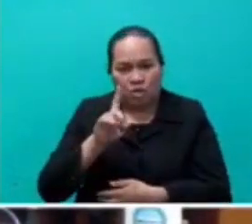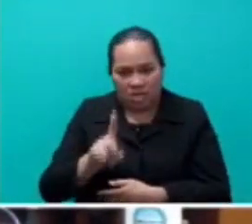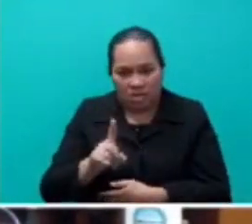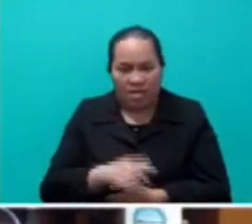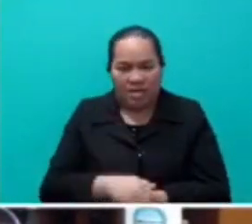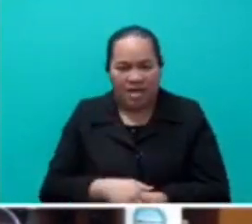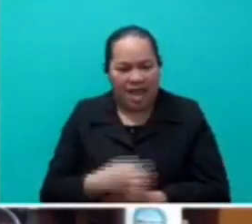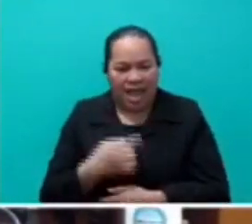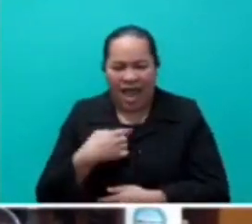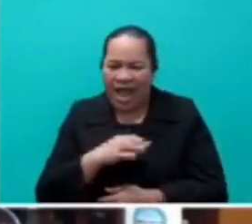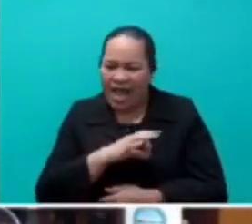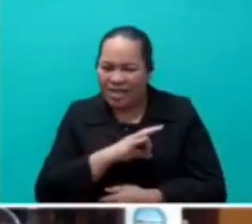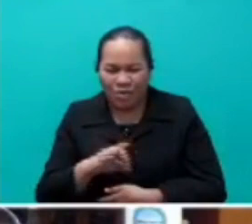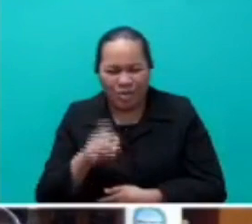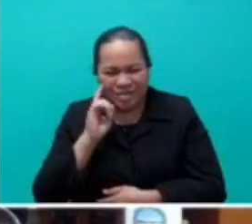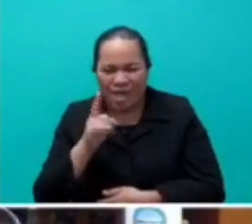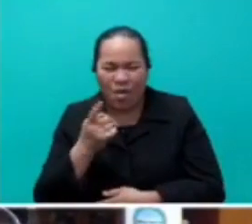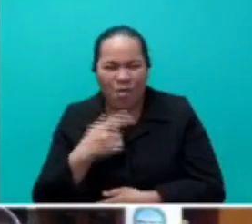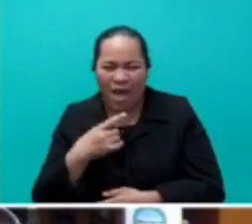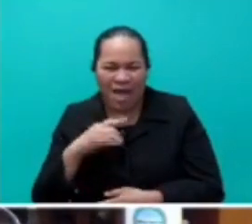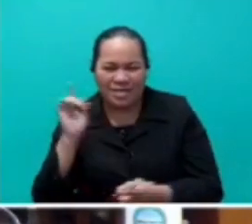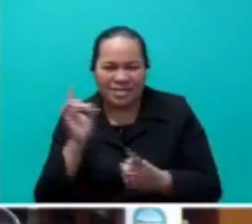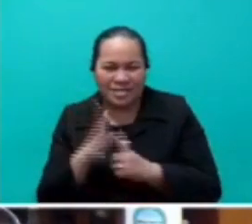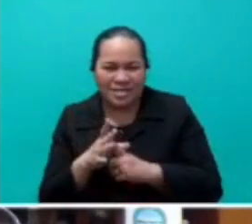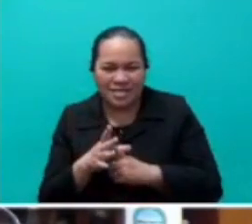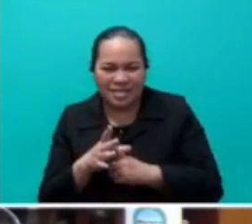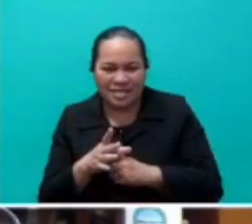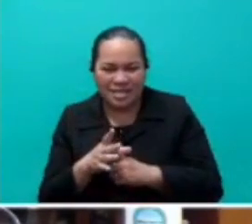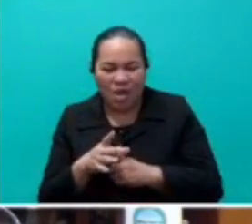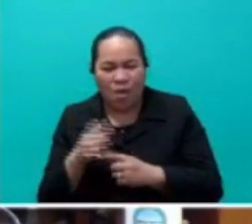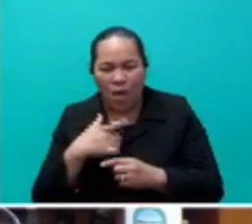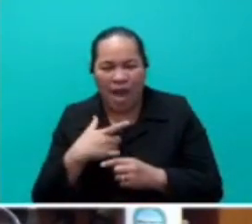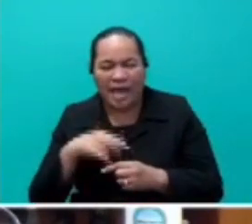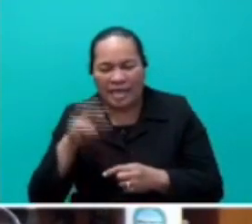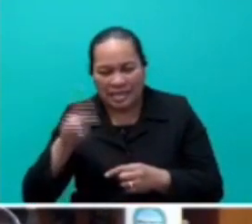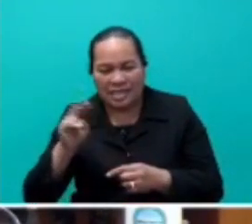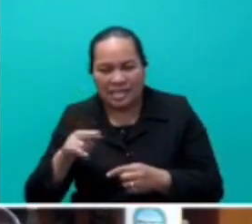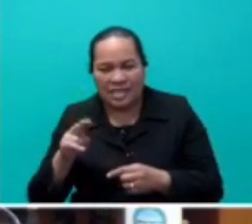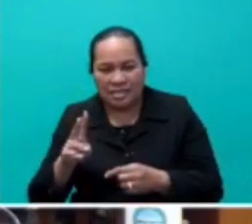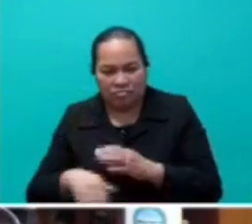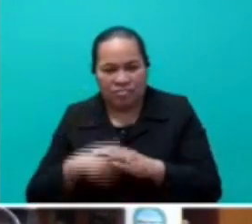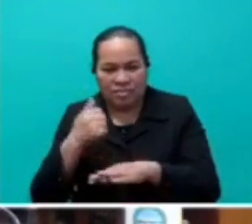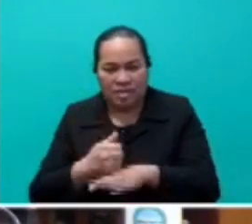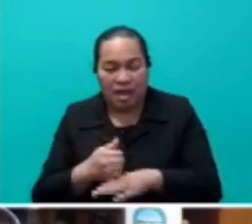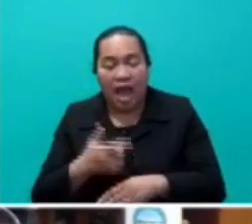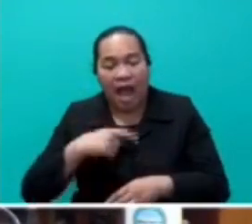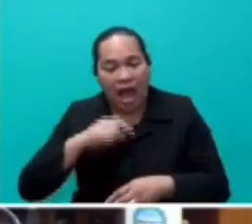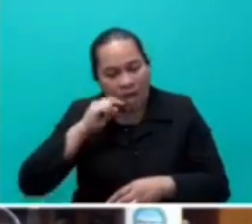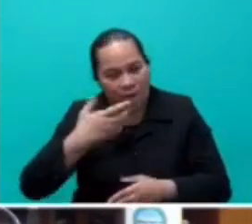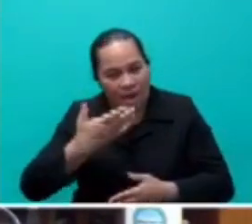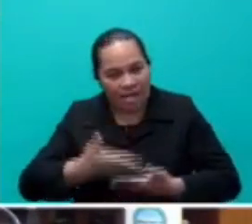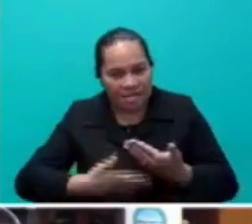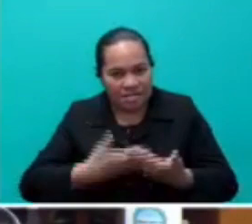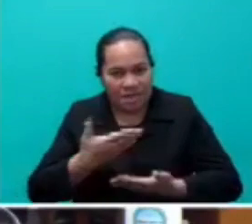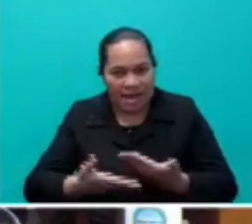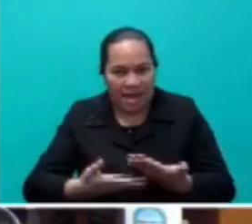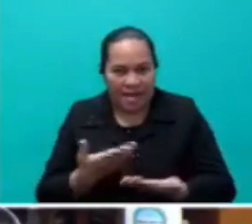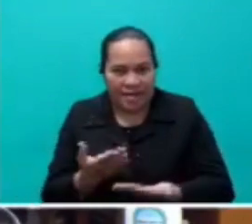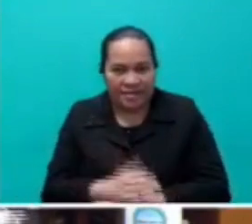see any significant reason why it is even warranted now. And I will explain, Mr.